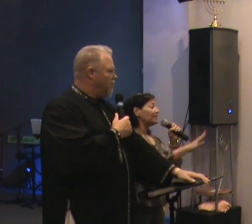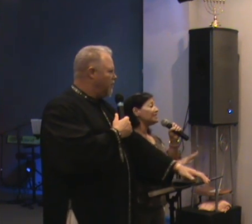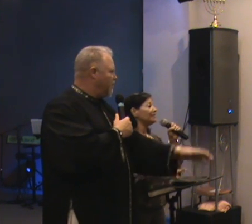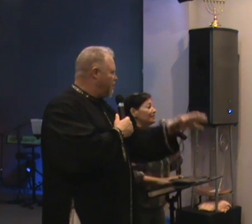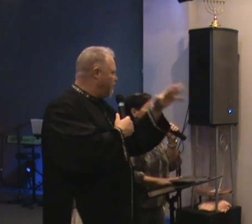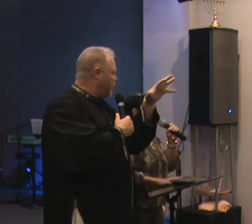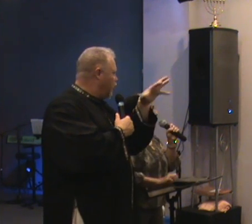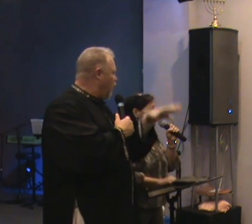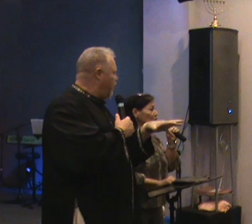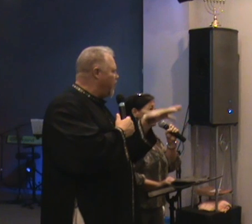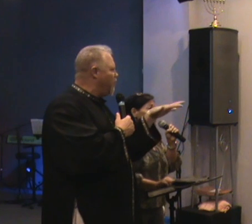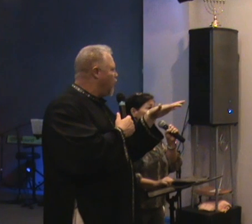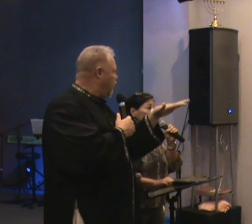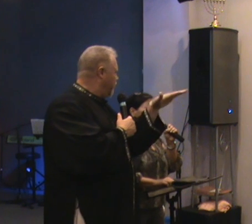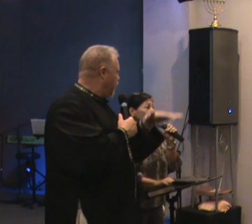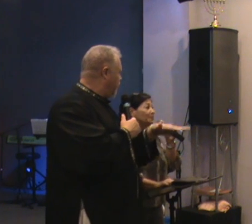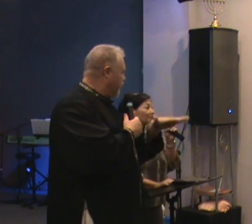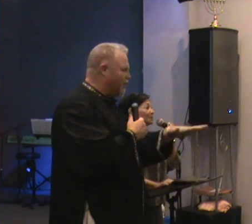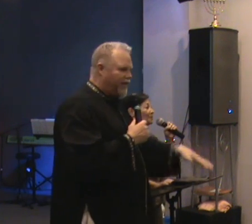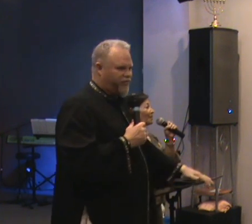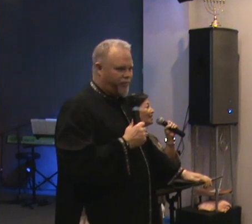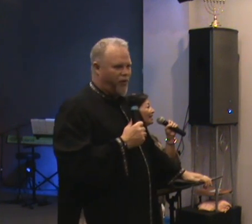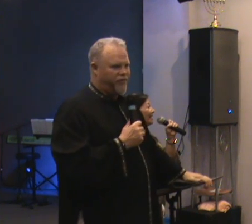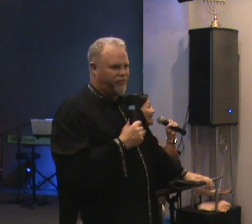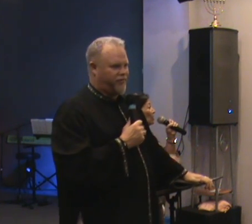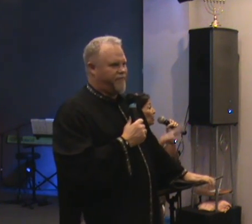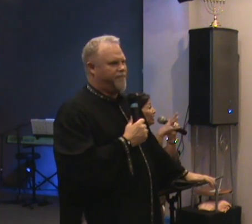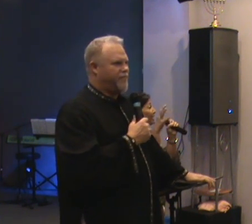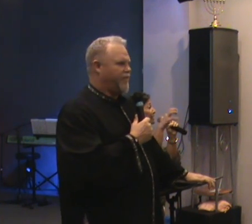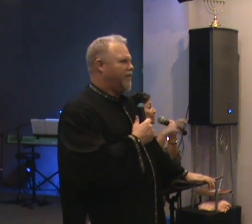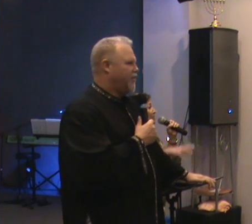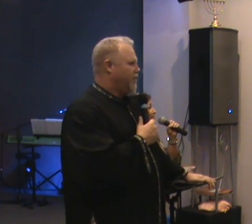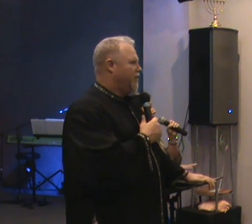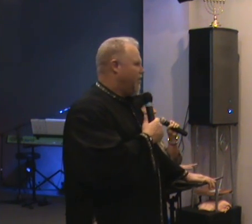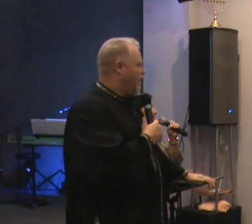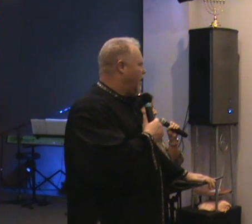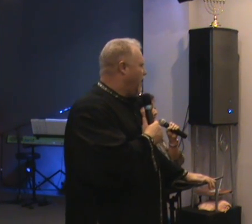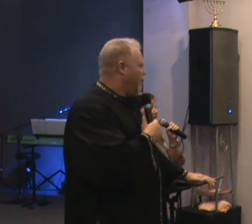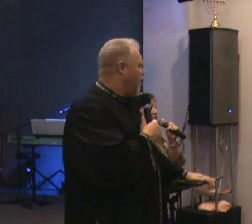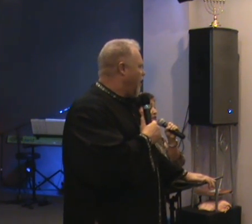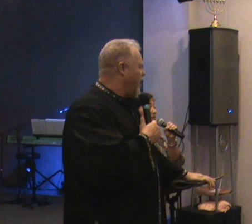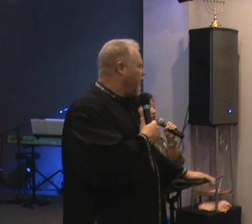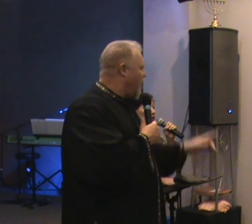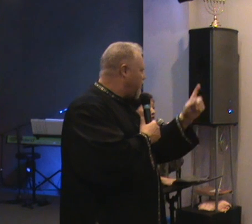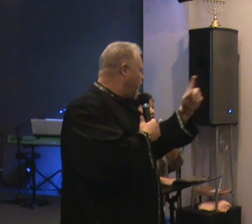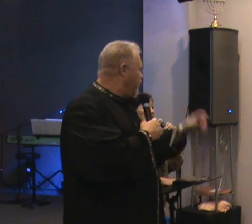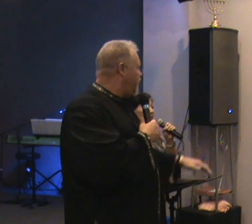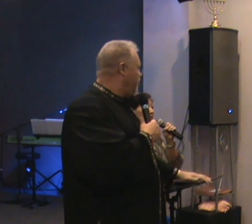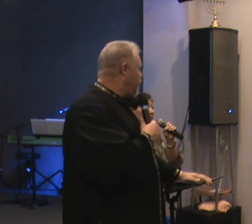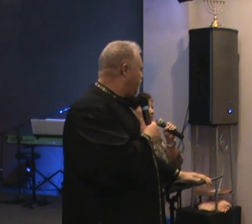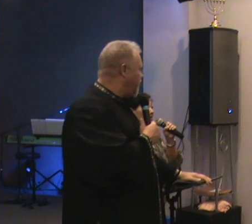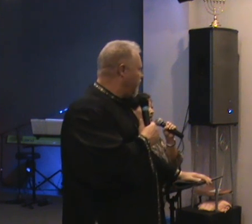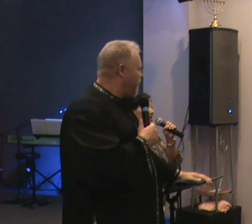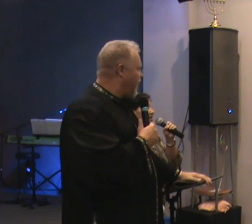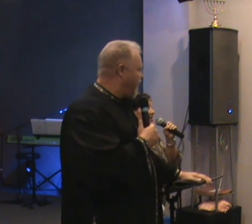va a moverse a través. That the glory of the Lord is going to be released upon us. Que la gloria de Dios Dios va a ser desatado sobre nosotros. And God is going to do